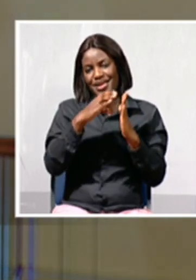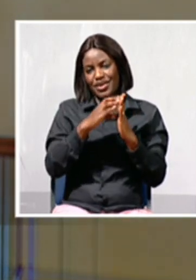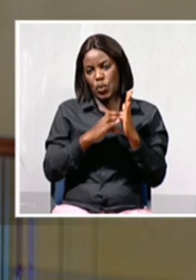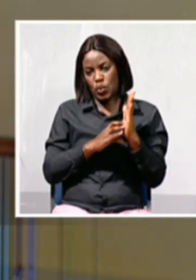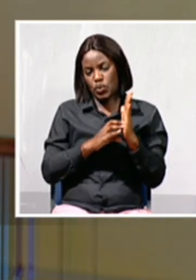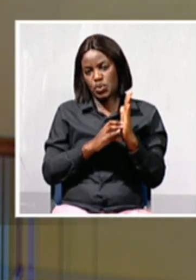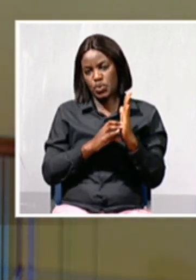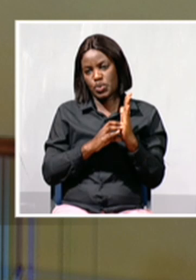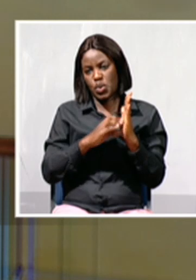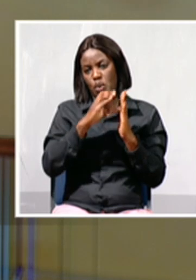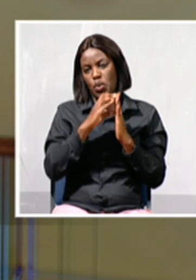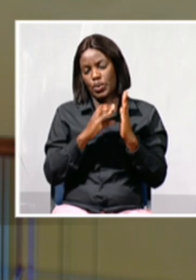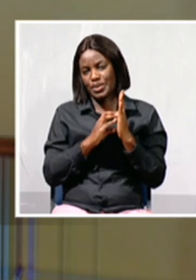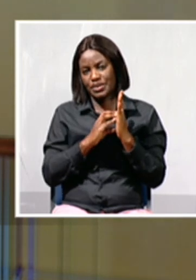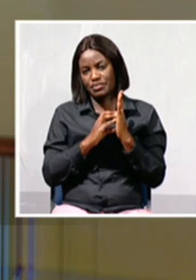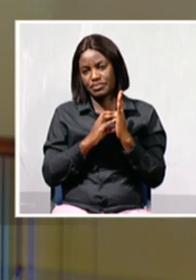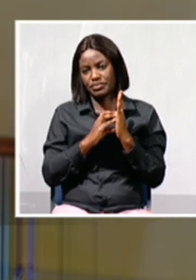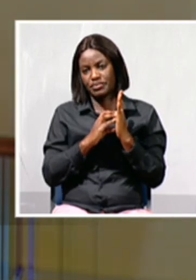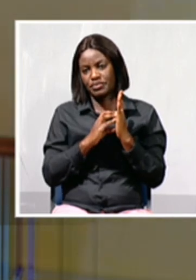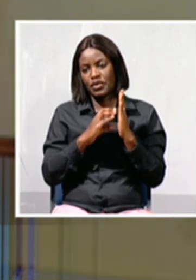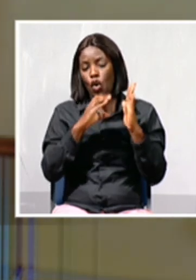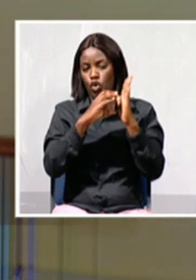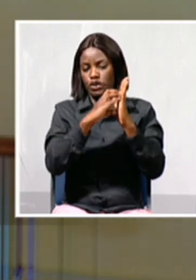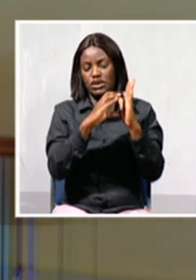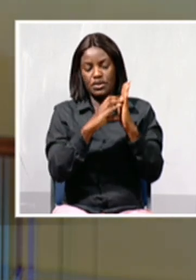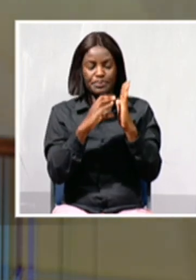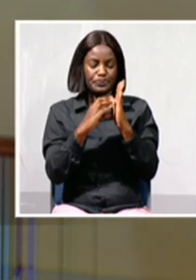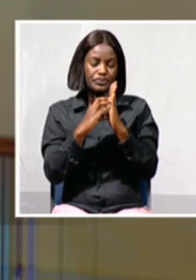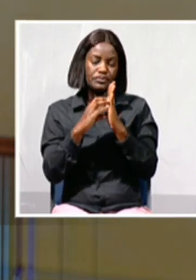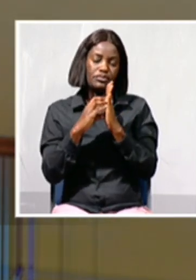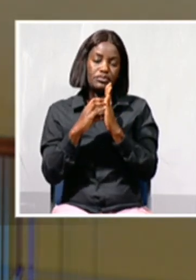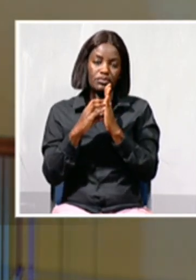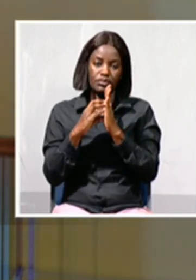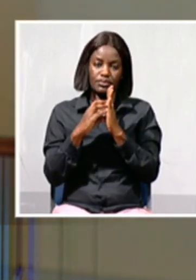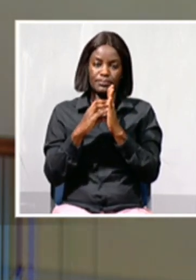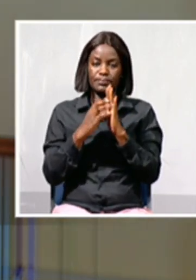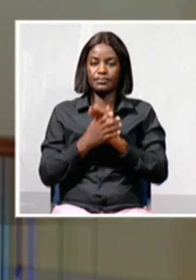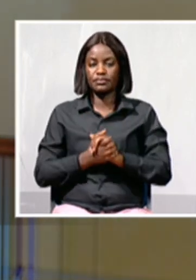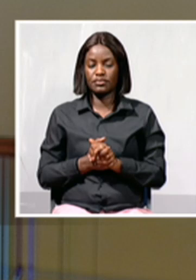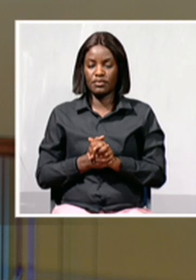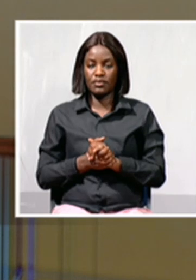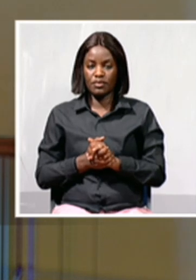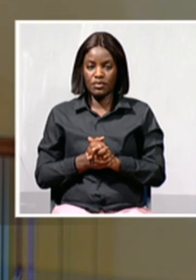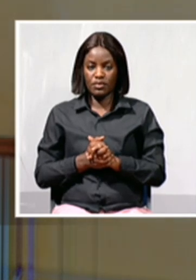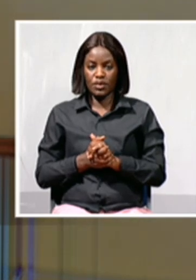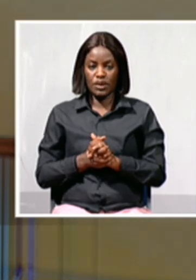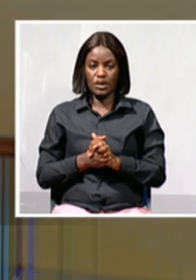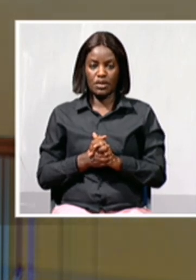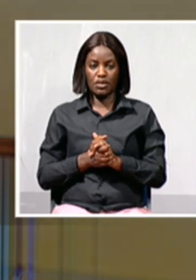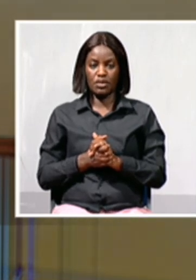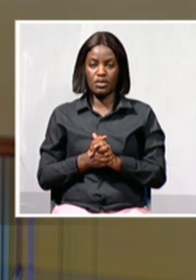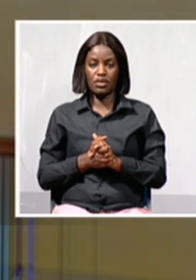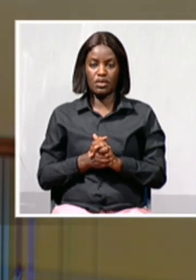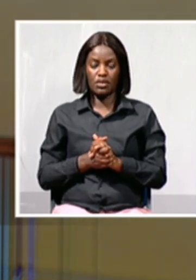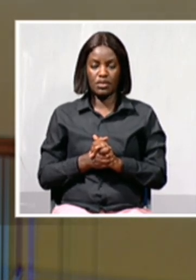why are we electing them? And what is it? Remember, they take an oath. How do we keep them